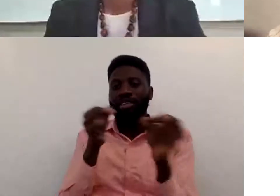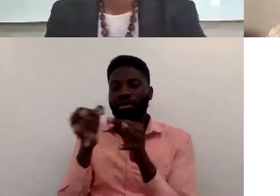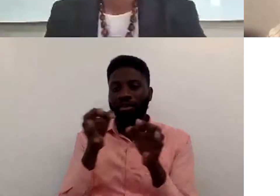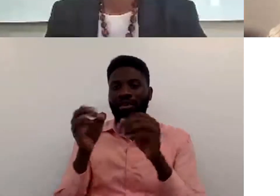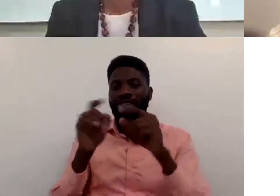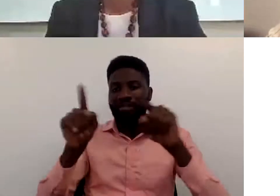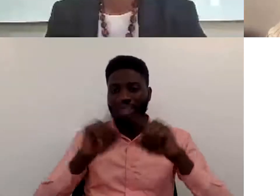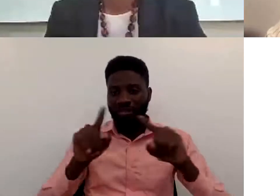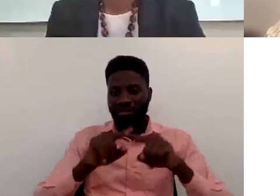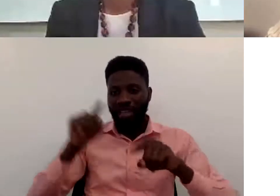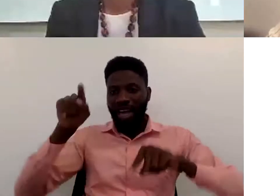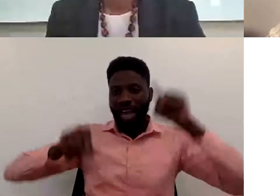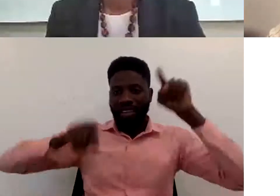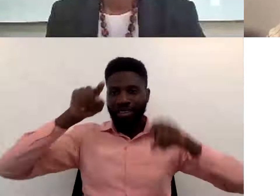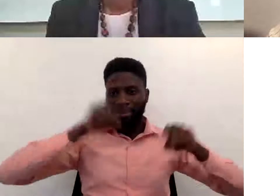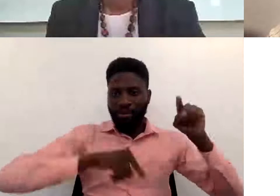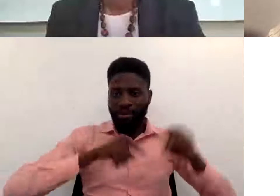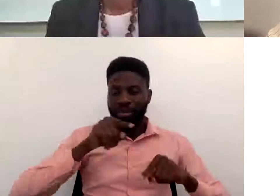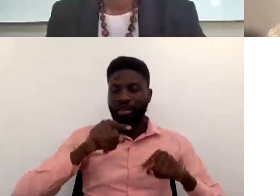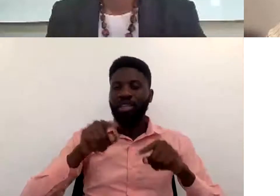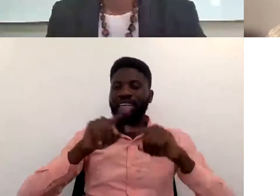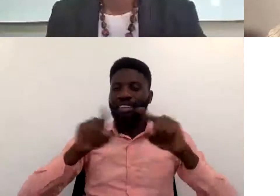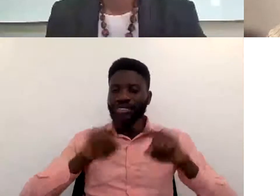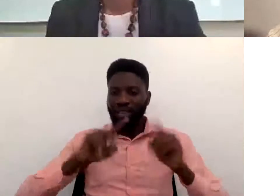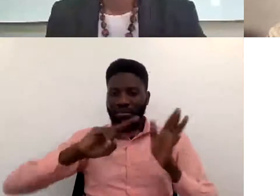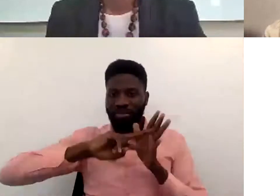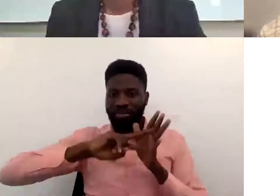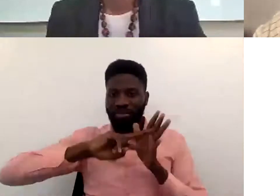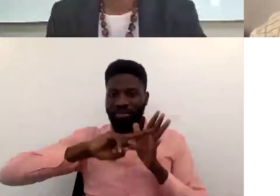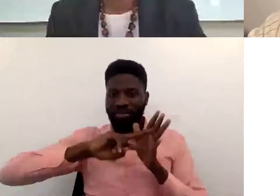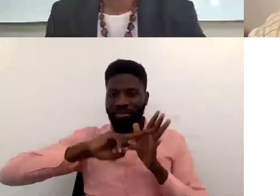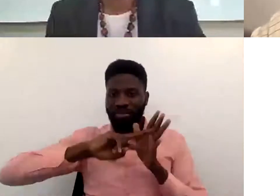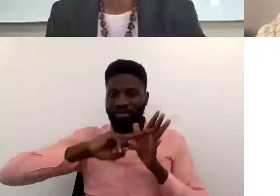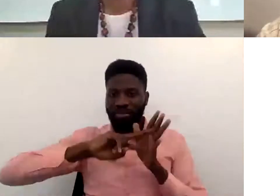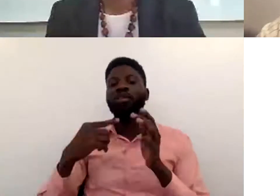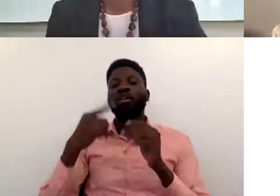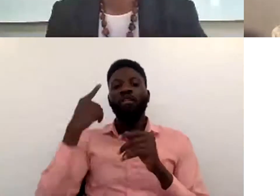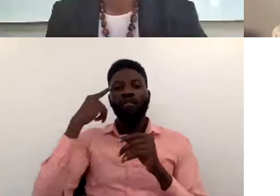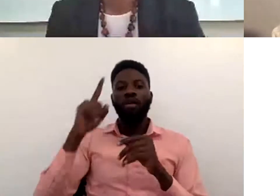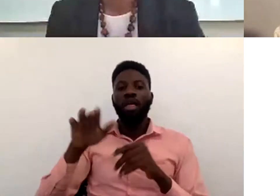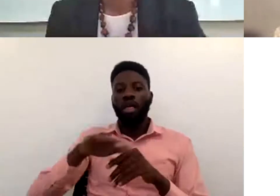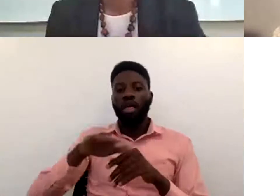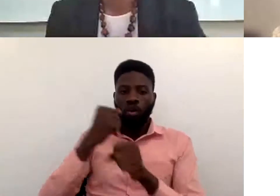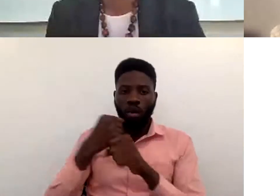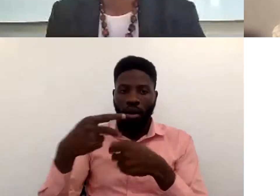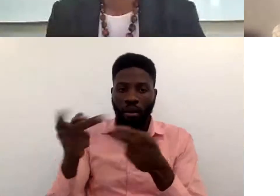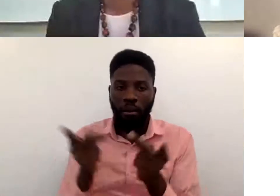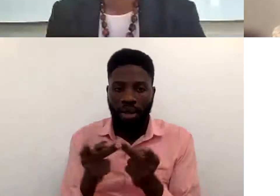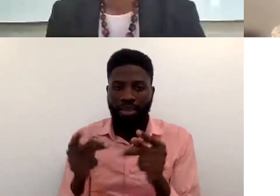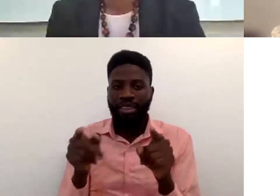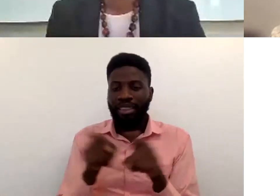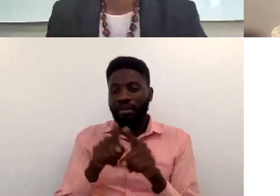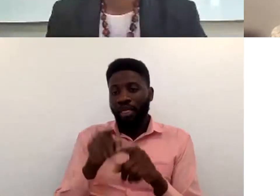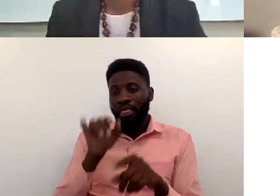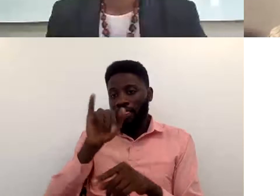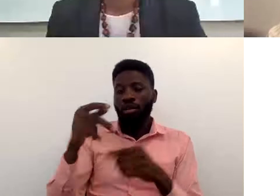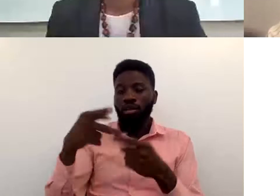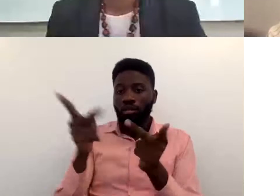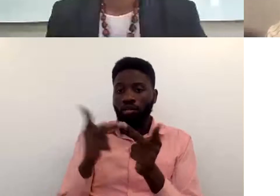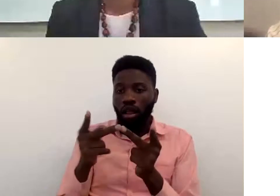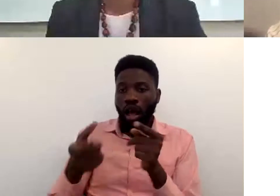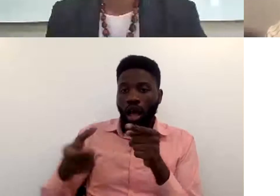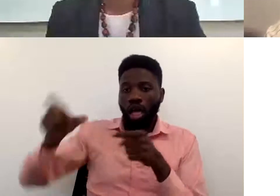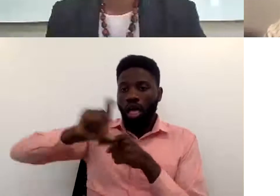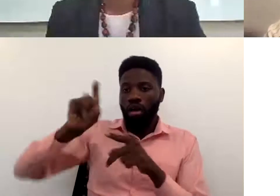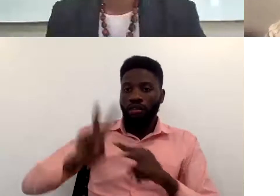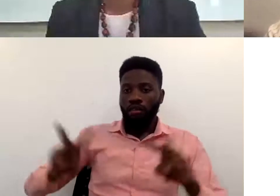much and what these differences mean when it comes to the workplace and how these differences actually add value at the workplace.